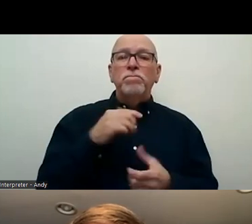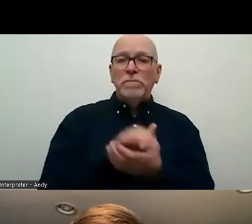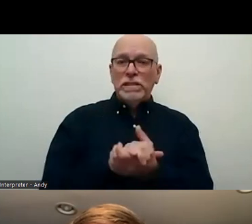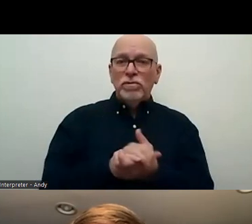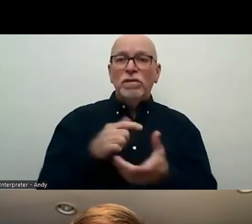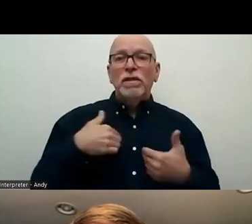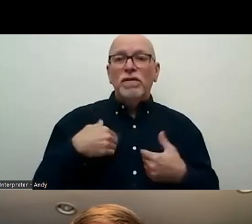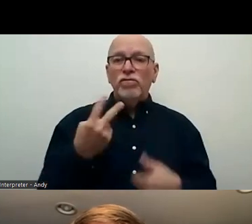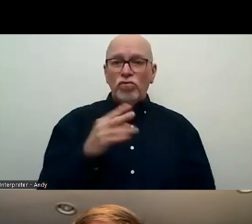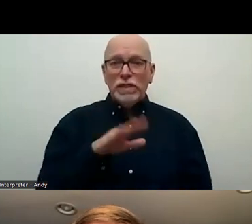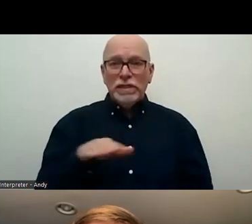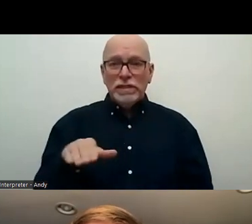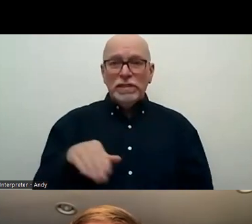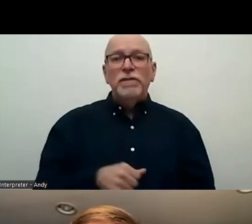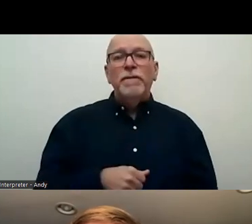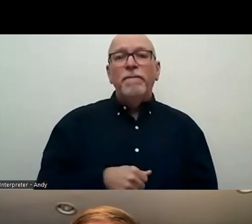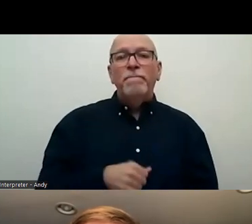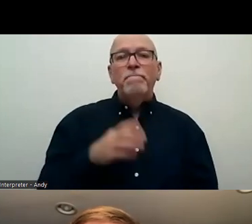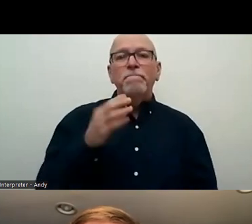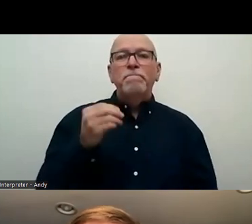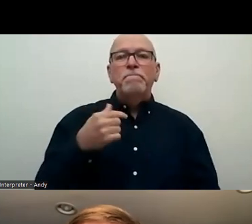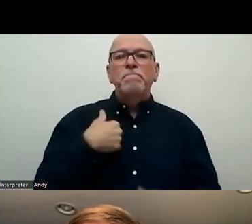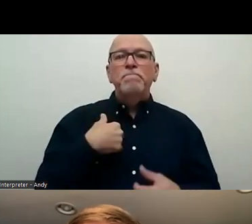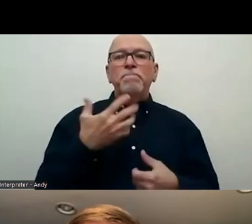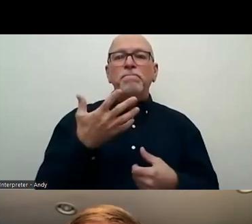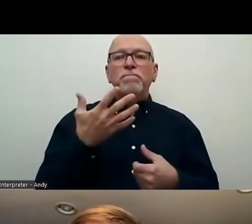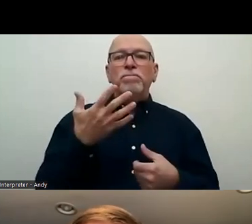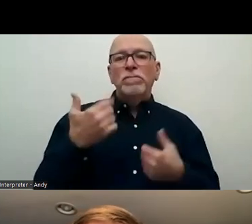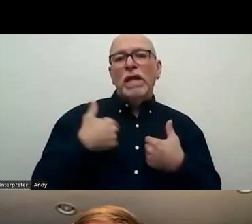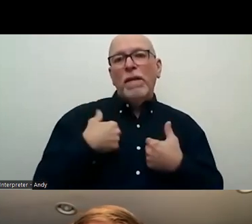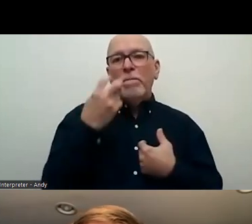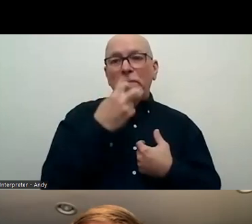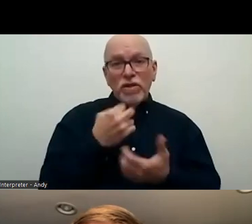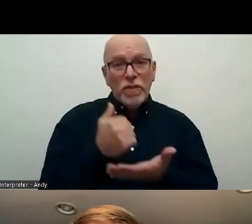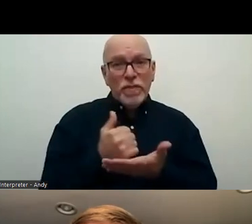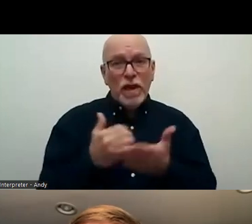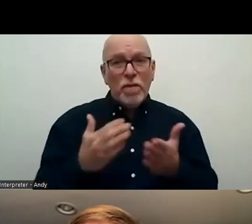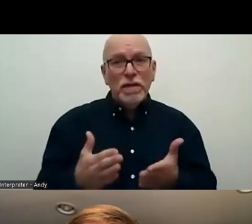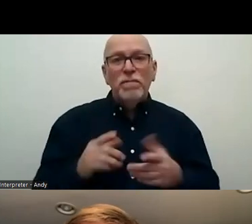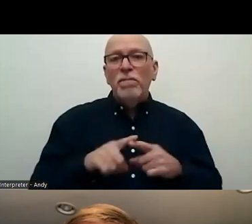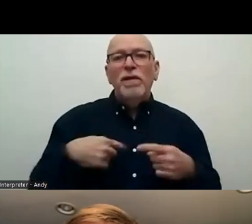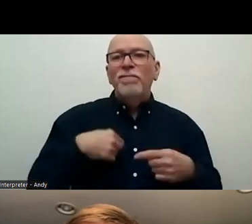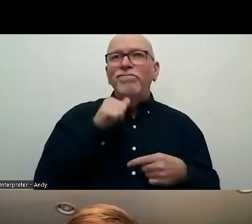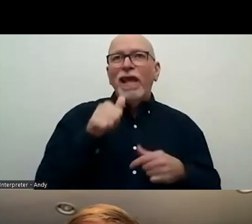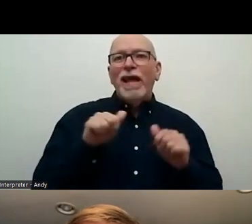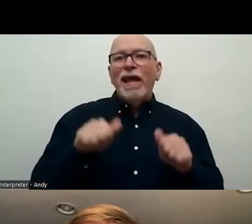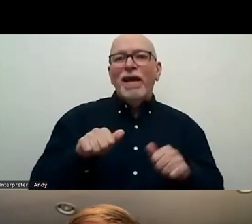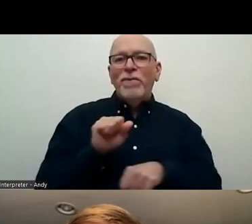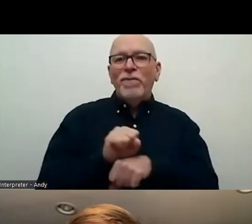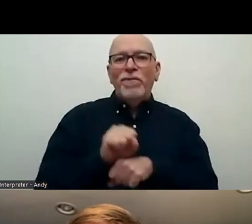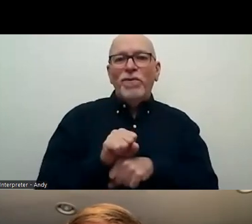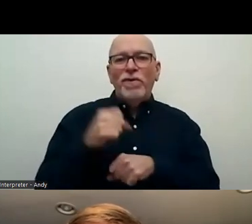and i have two kids um and i was a speech there i am a speech therapist but i haven't been able to work for